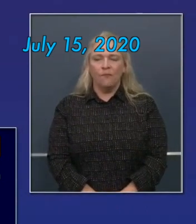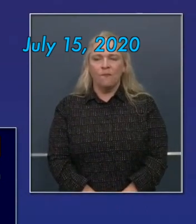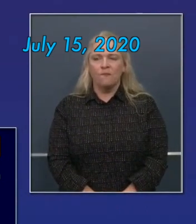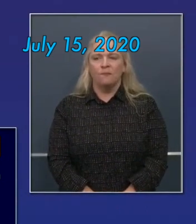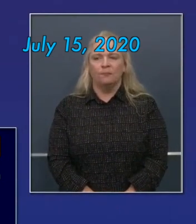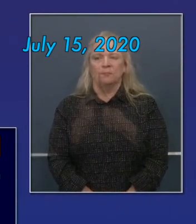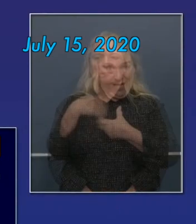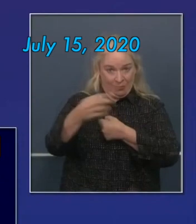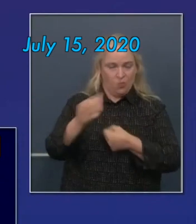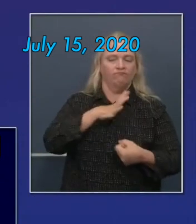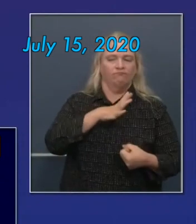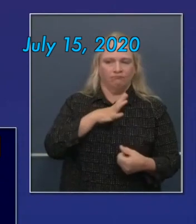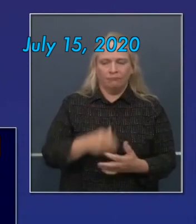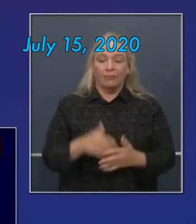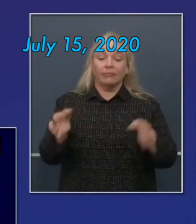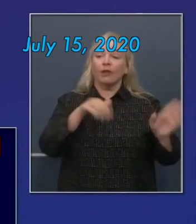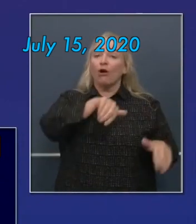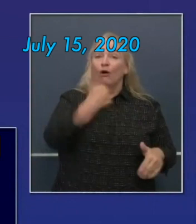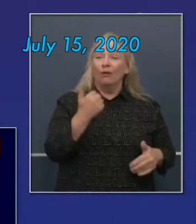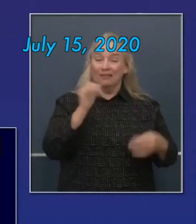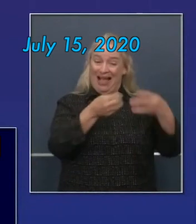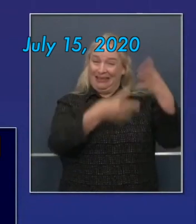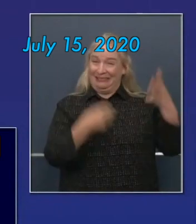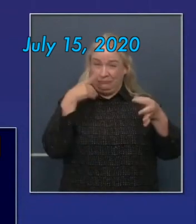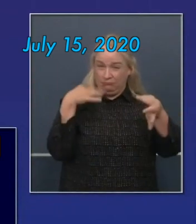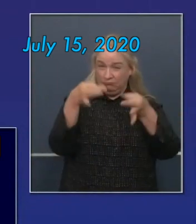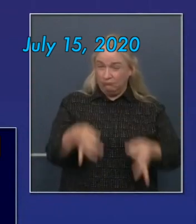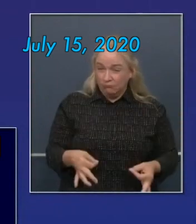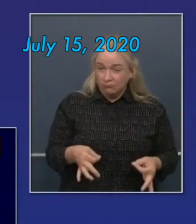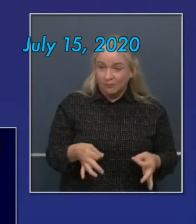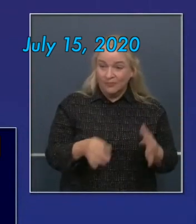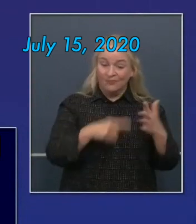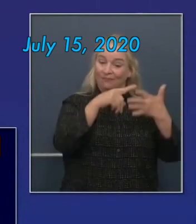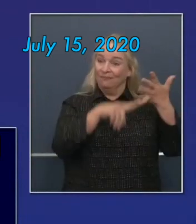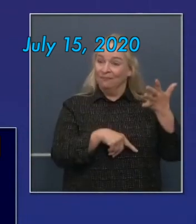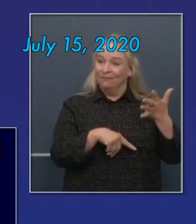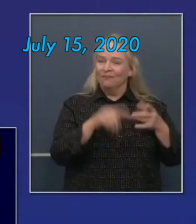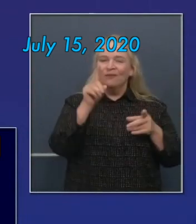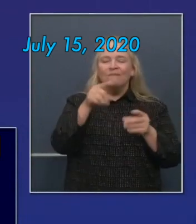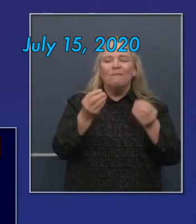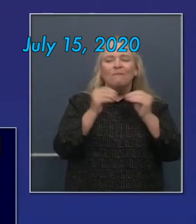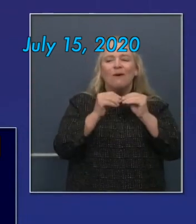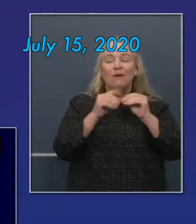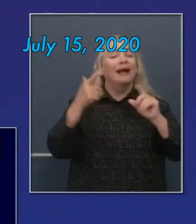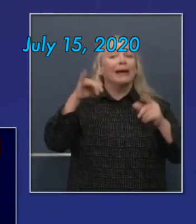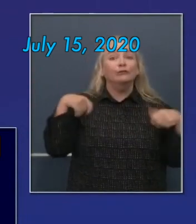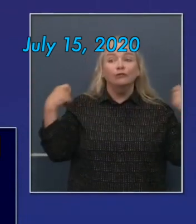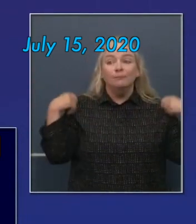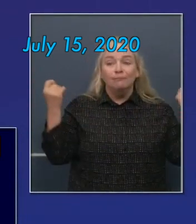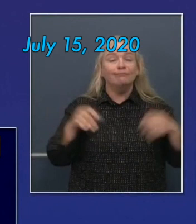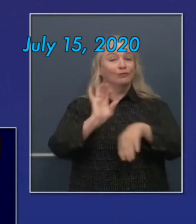So these are things like, you know, fitness centers, worship services, protests, offices of